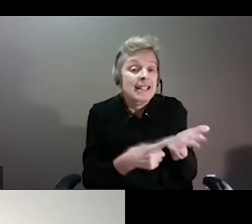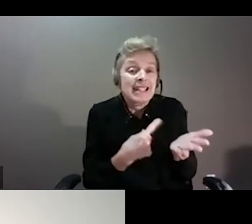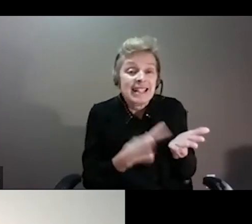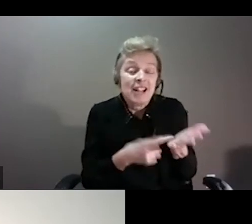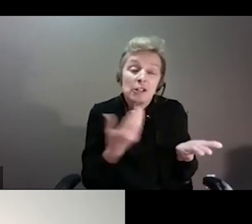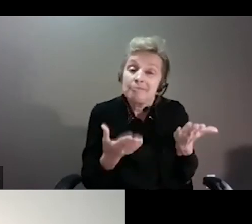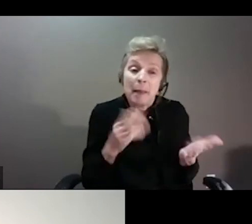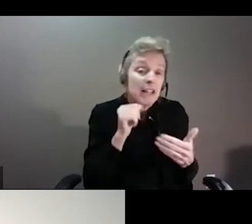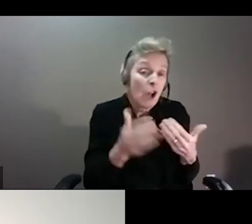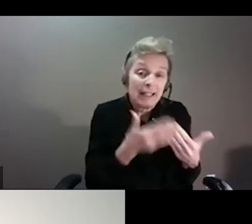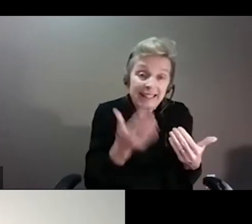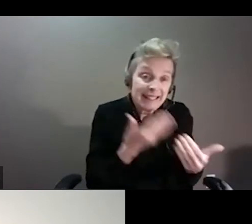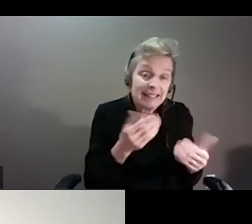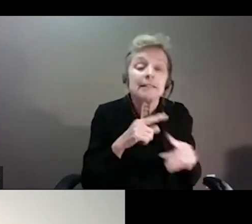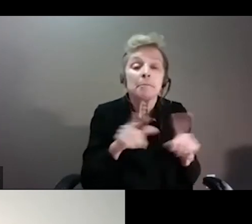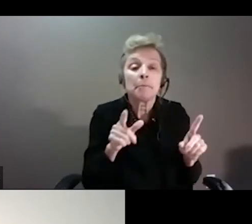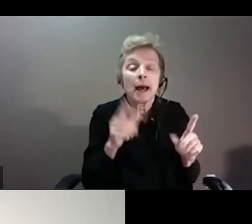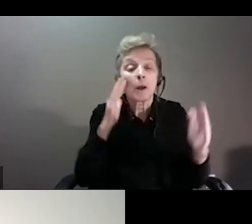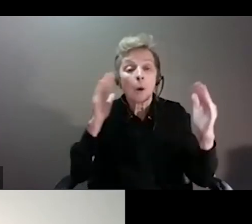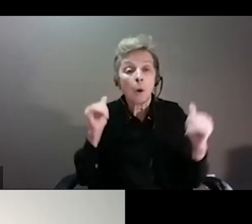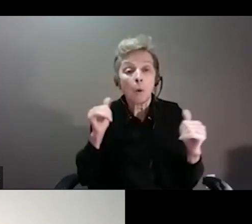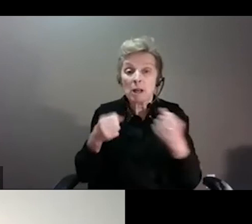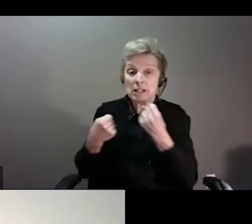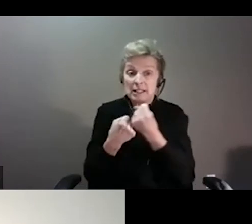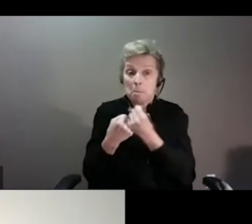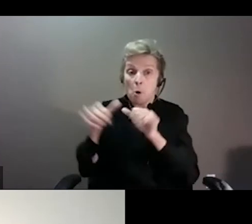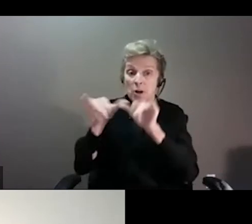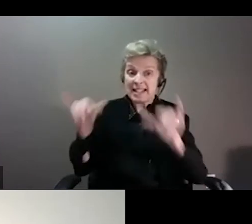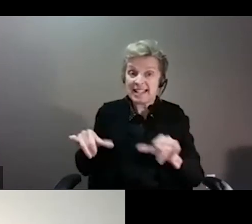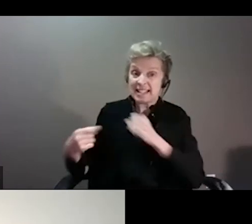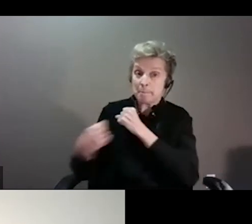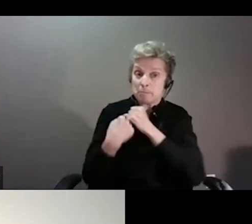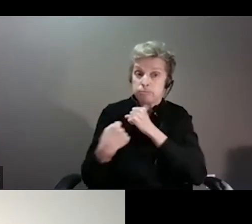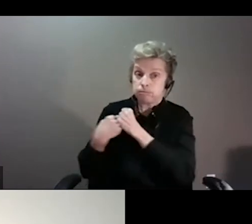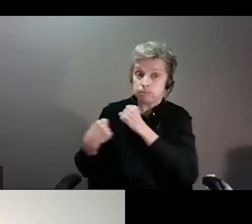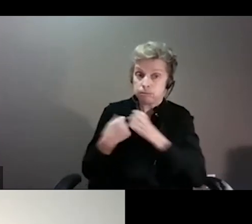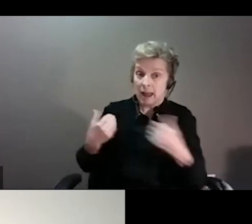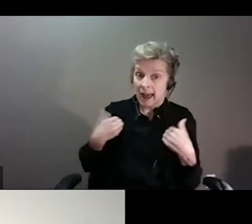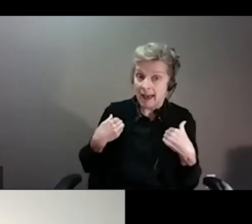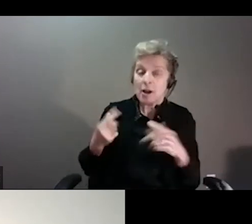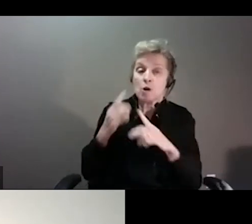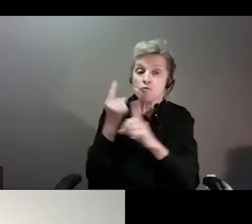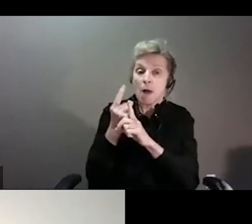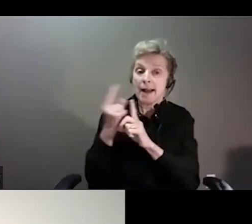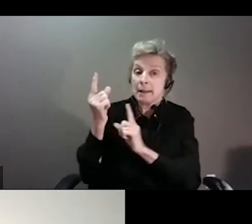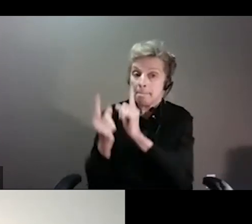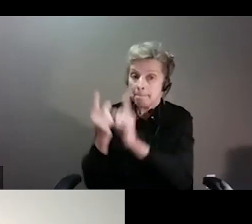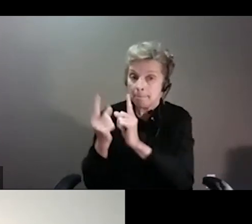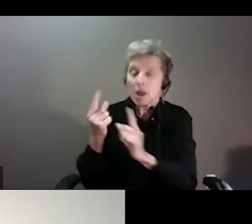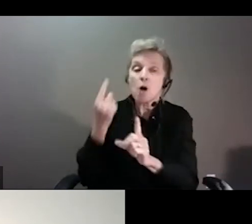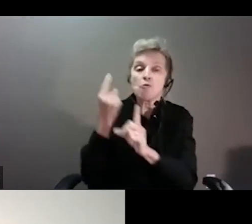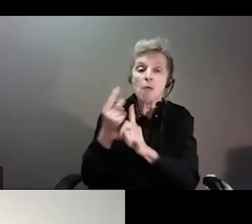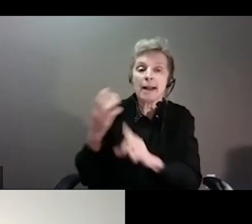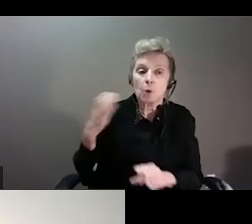I'm hoping that you get to a point where you have the support systems you need to be able to have the right mentoring, the right coaching, to be able to approach